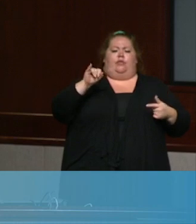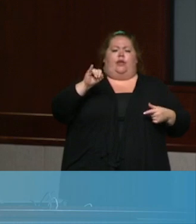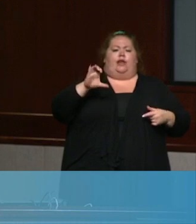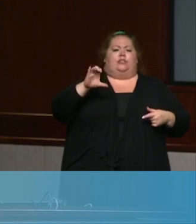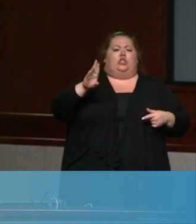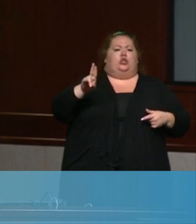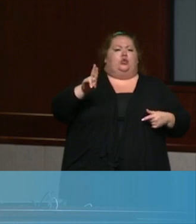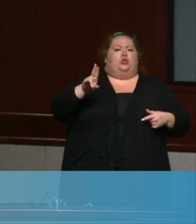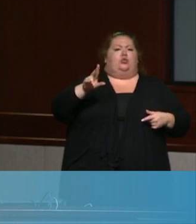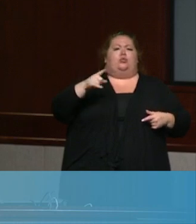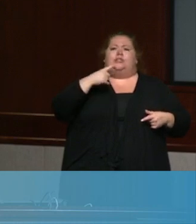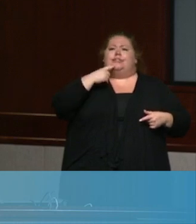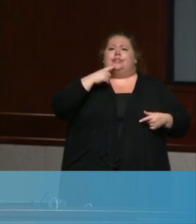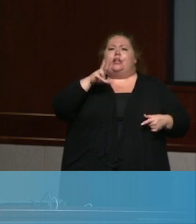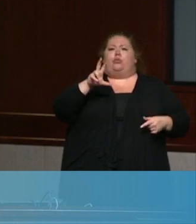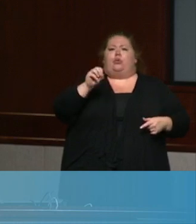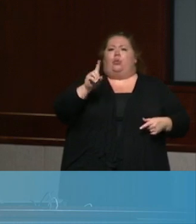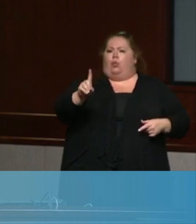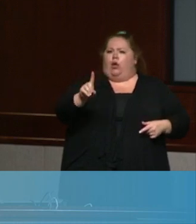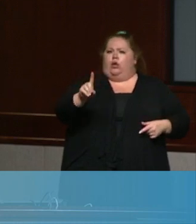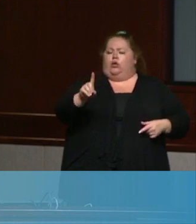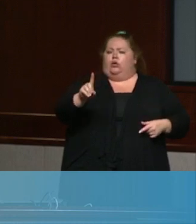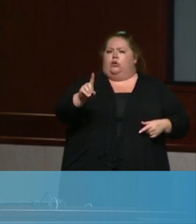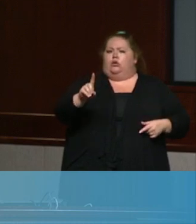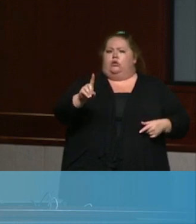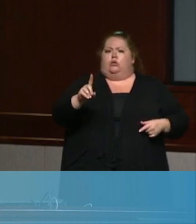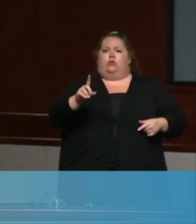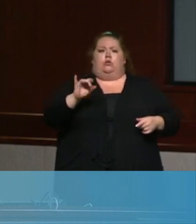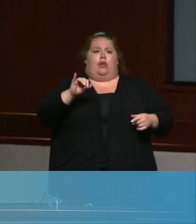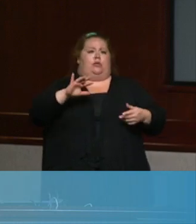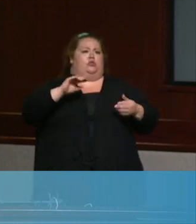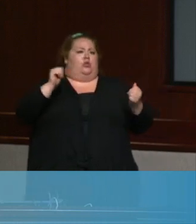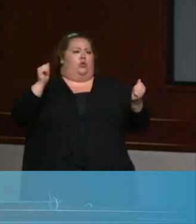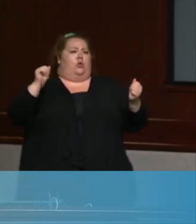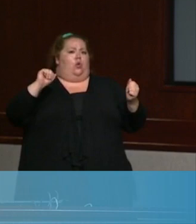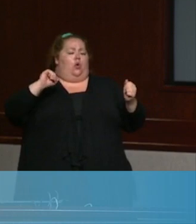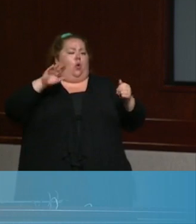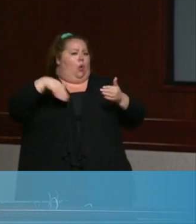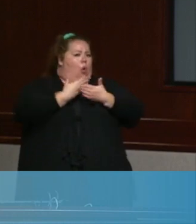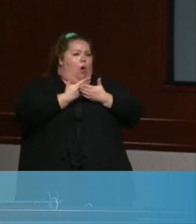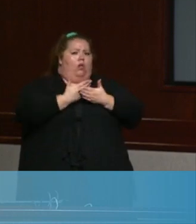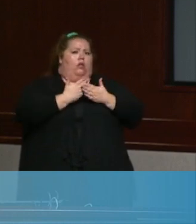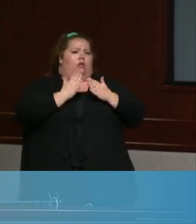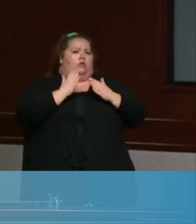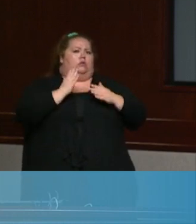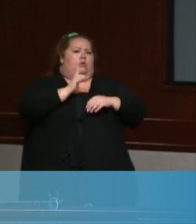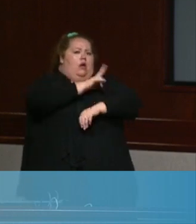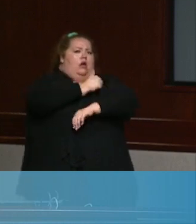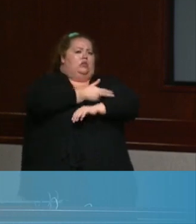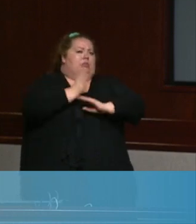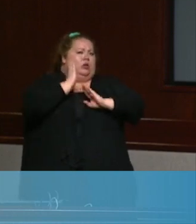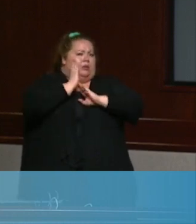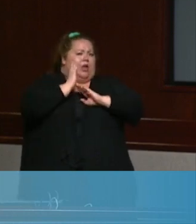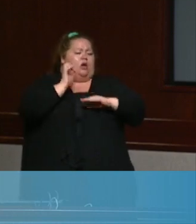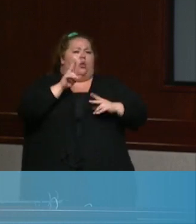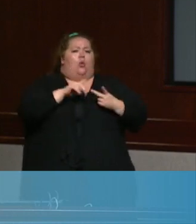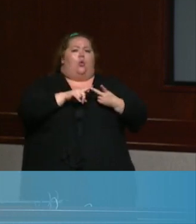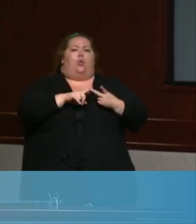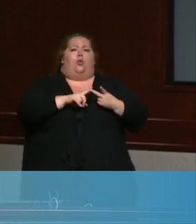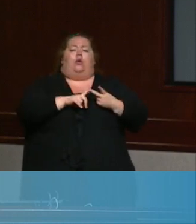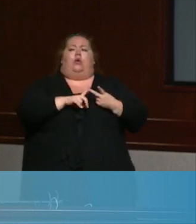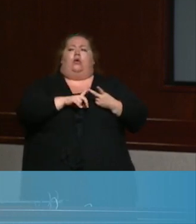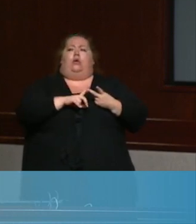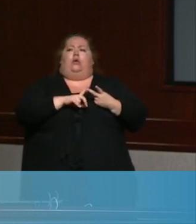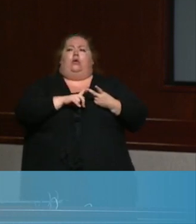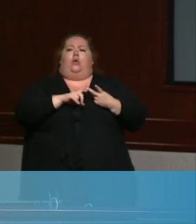at 301. Now, is that all hospital beds potentially, or are all that are COVID patients automatically put